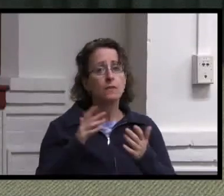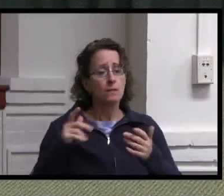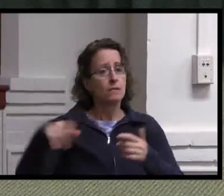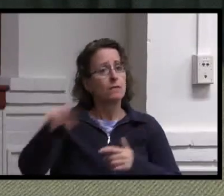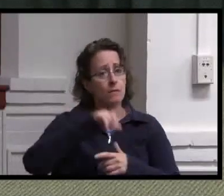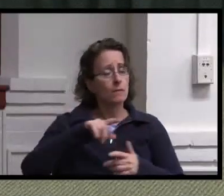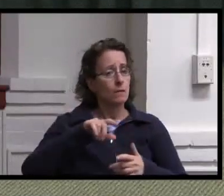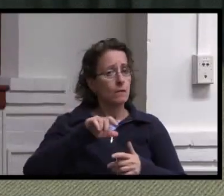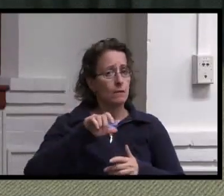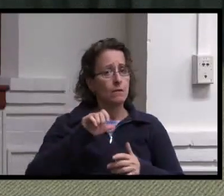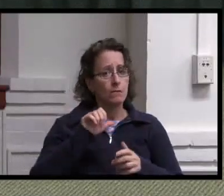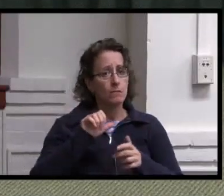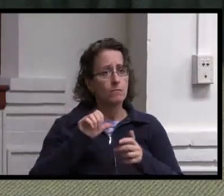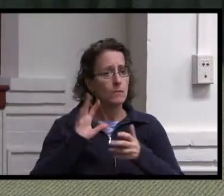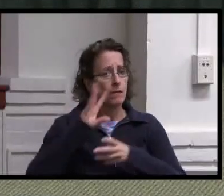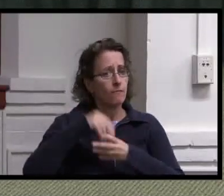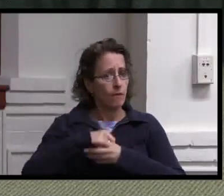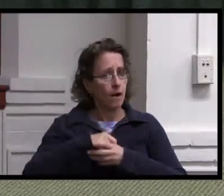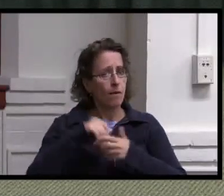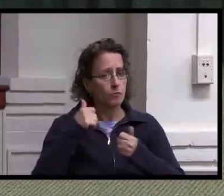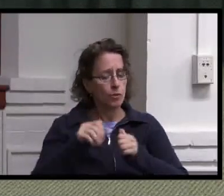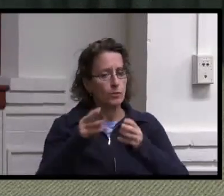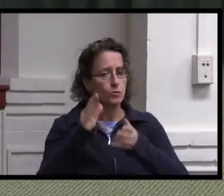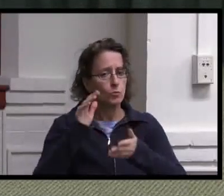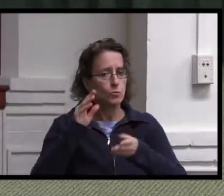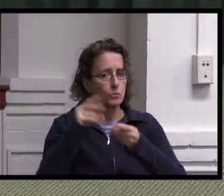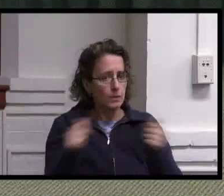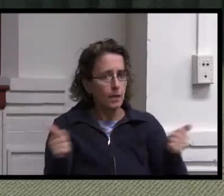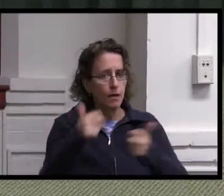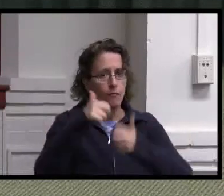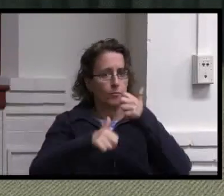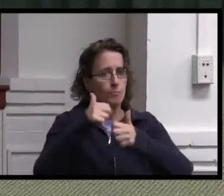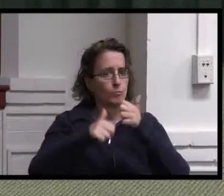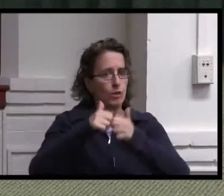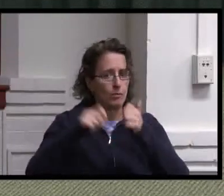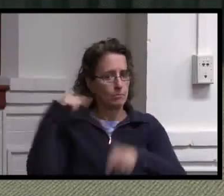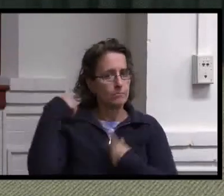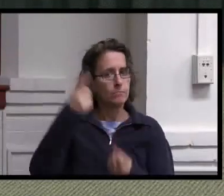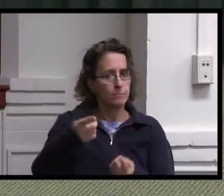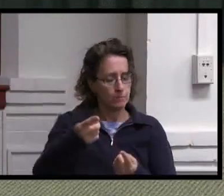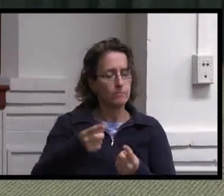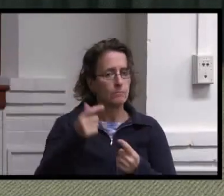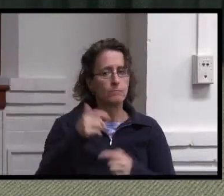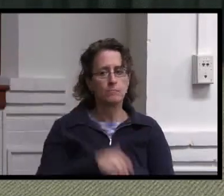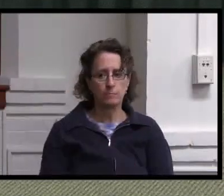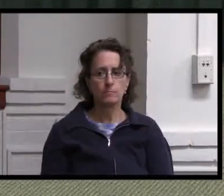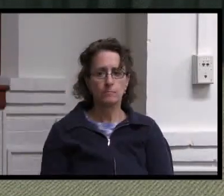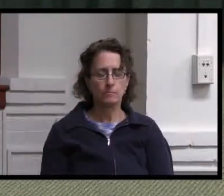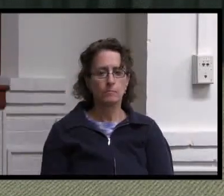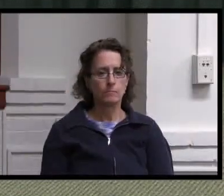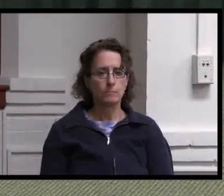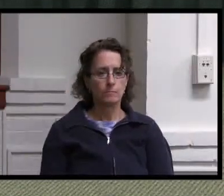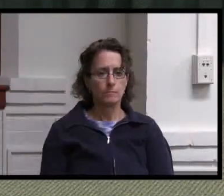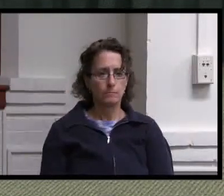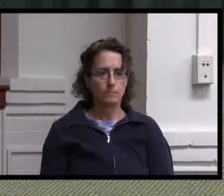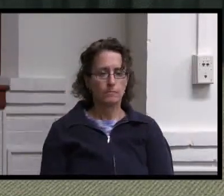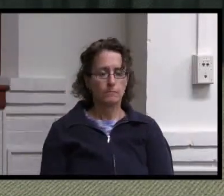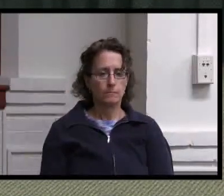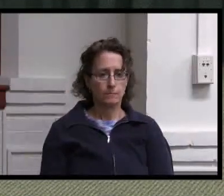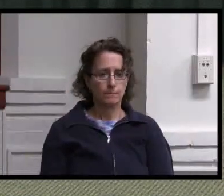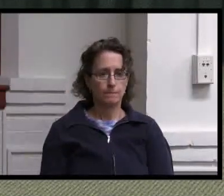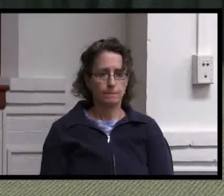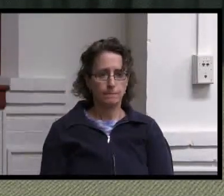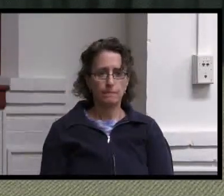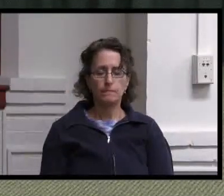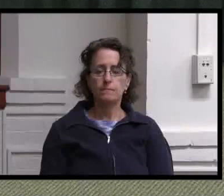open up to the public for comments and concerns, and we can have a discussion. I do want to just echo what Tim said, is we're going to try